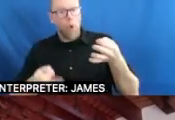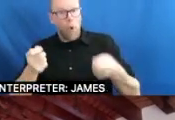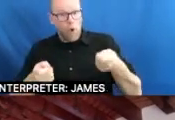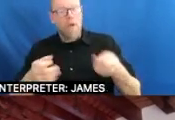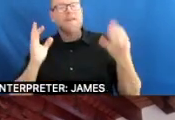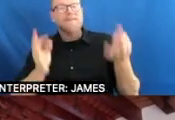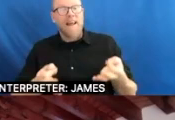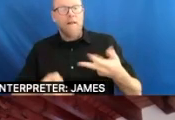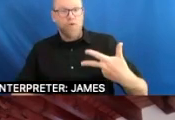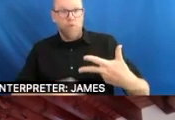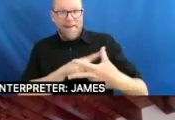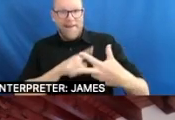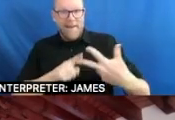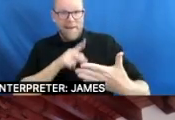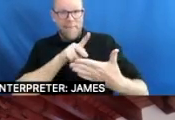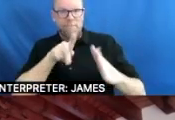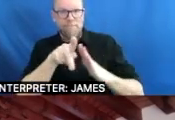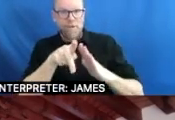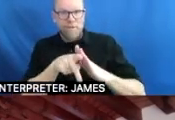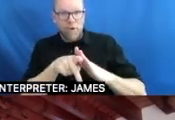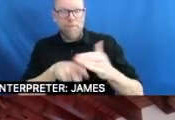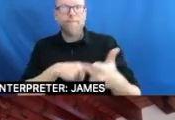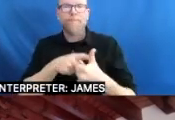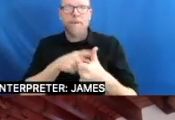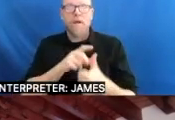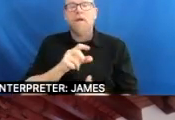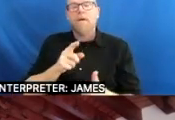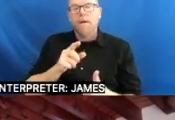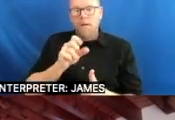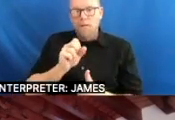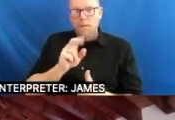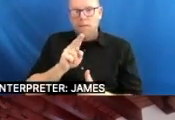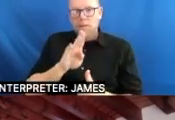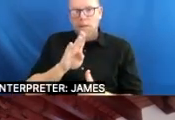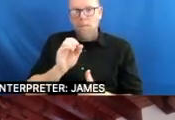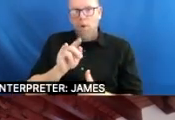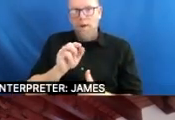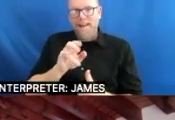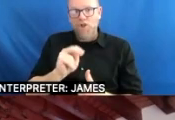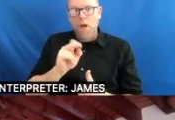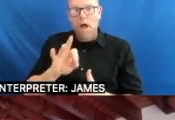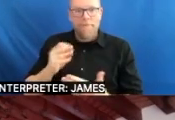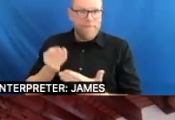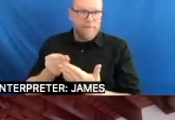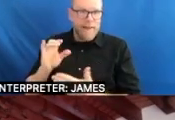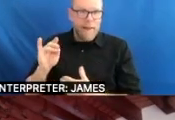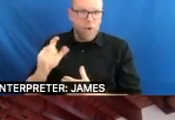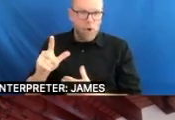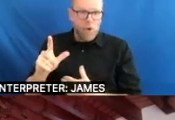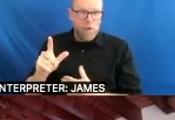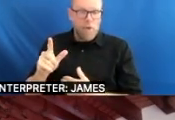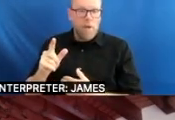principles. The first is subordination of capital. So this is both as regards to the